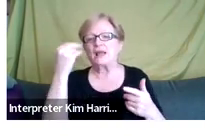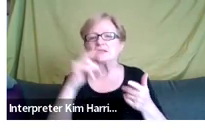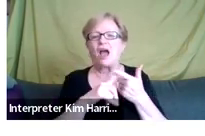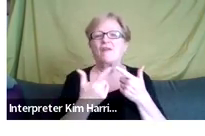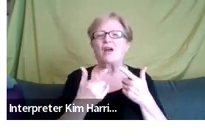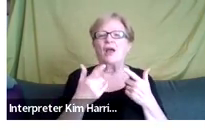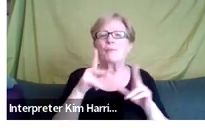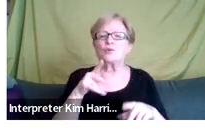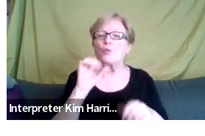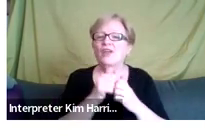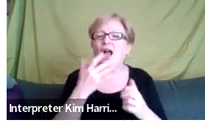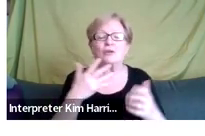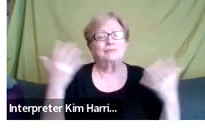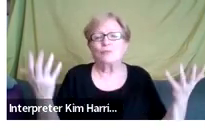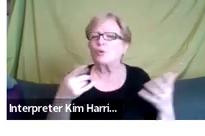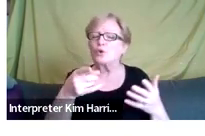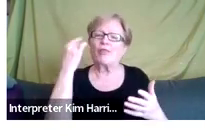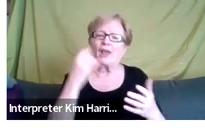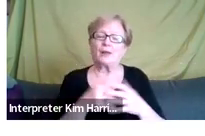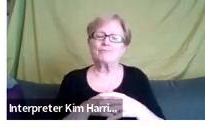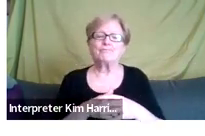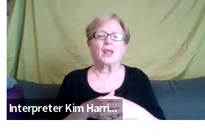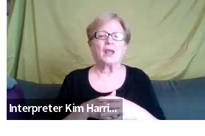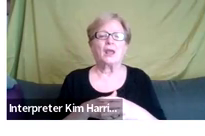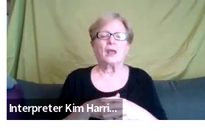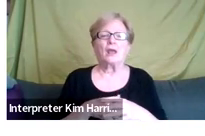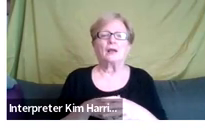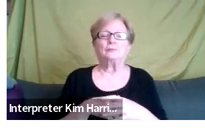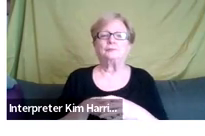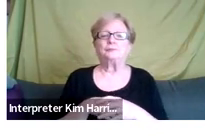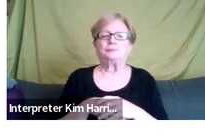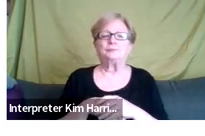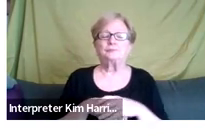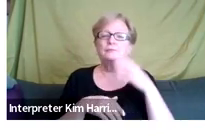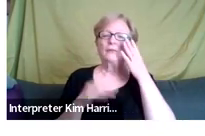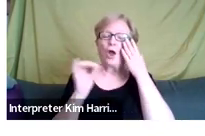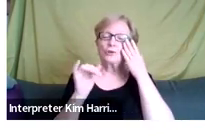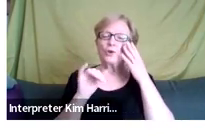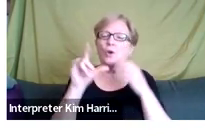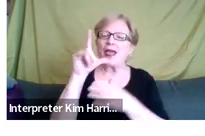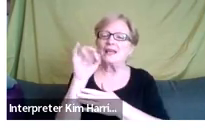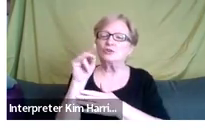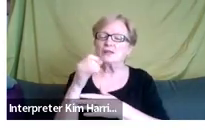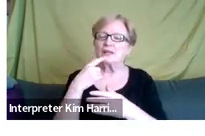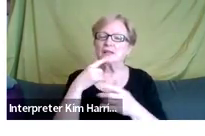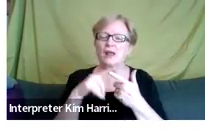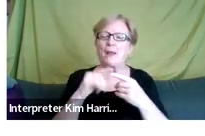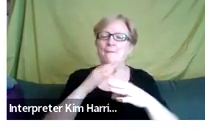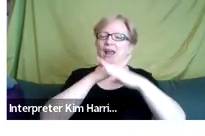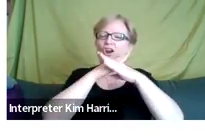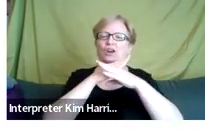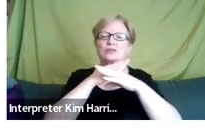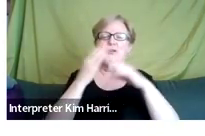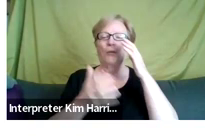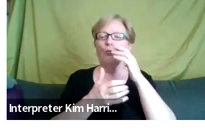While we're taking a moment, we did have something in the chat. Latrice said attitudinal barriers are the most harmful